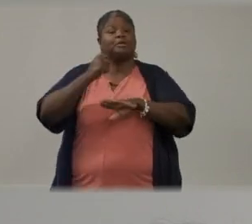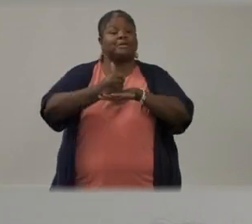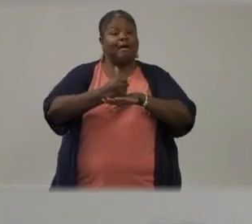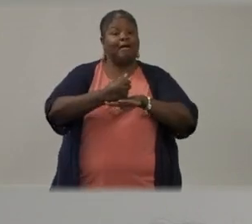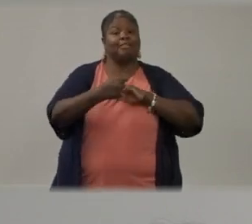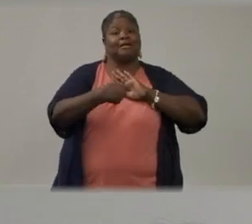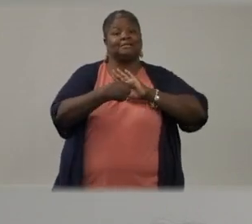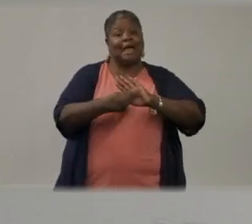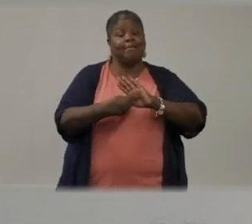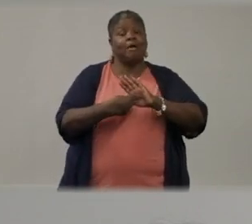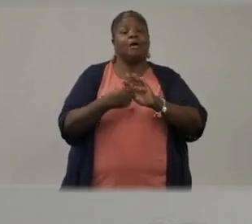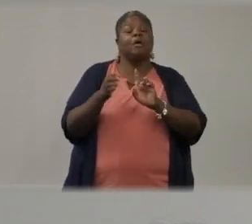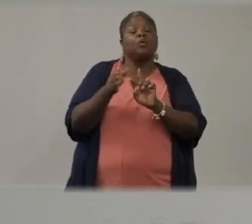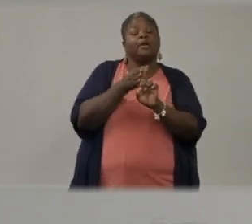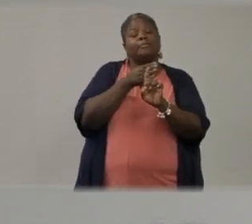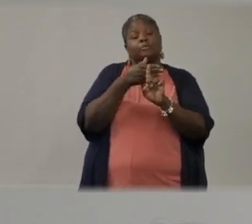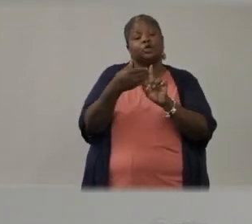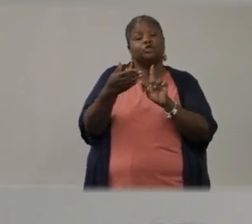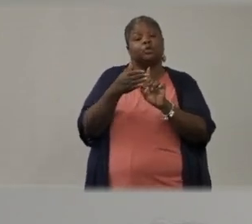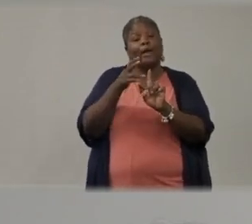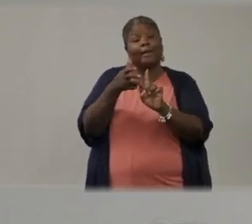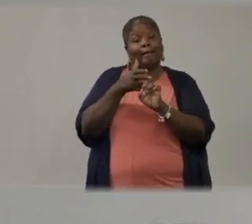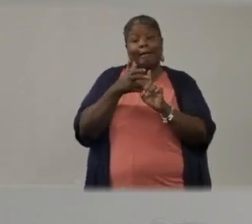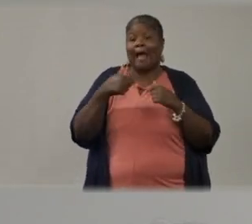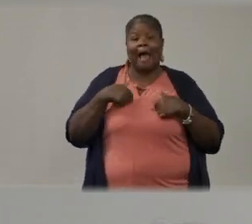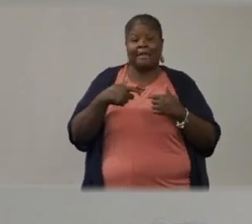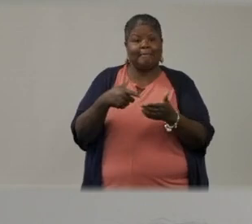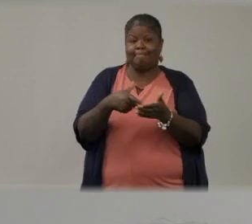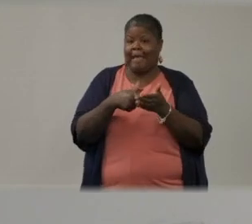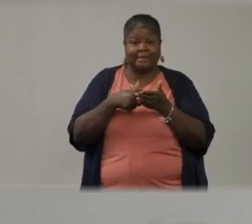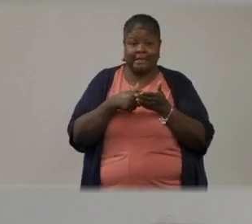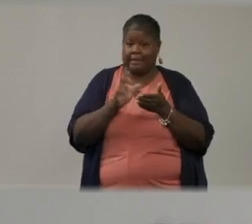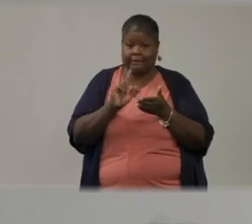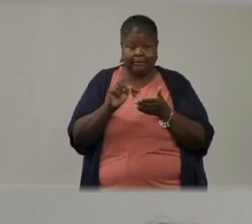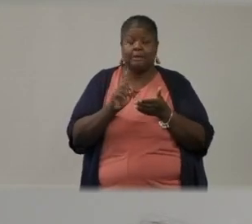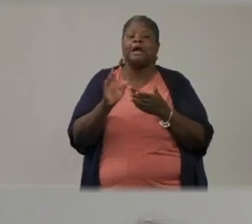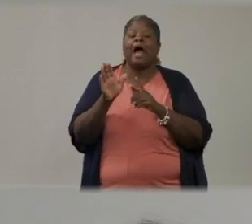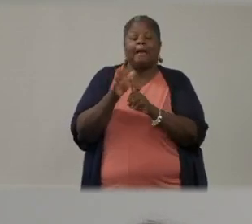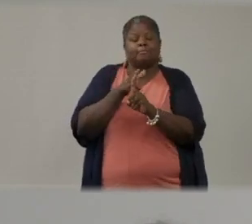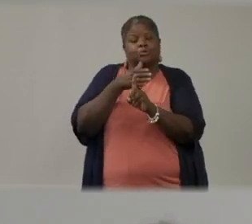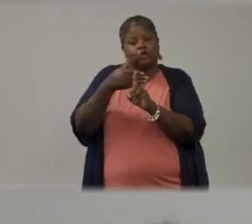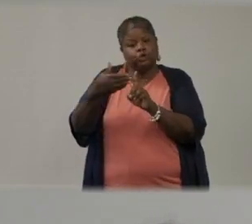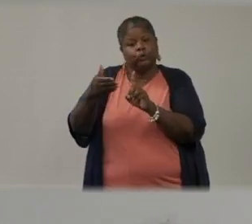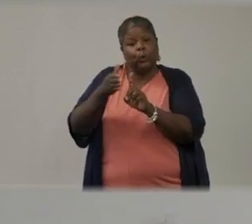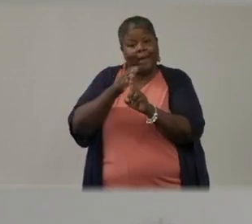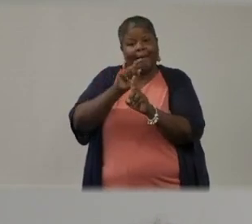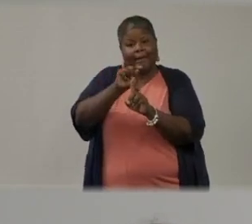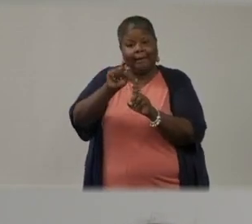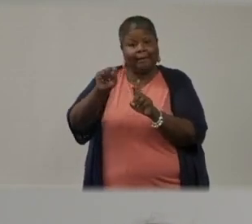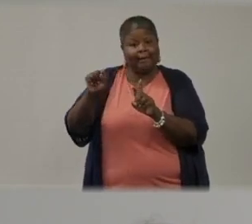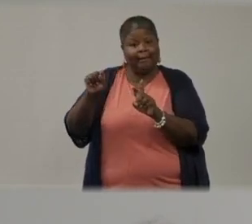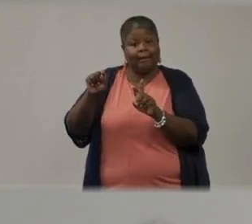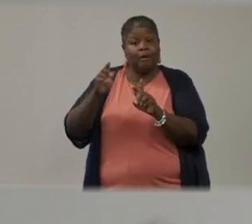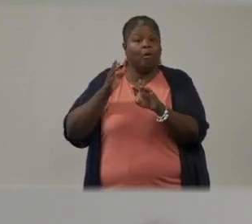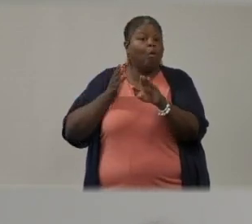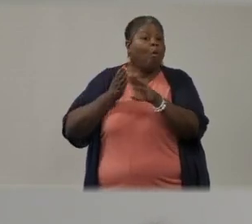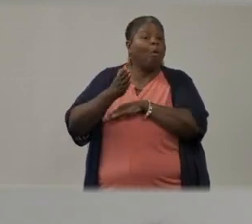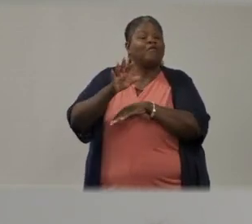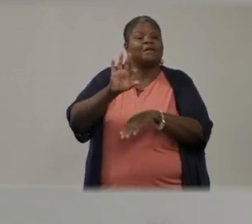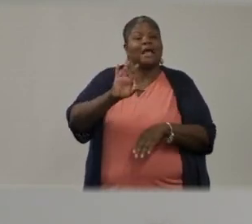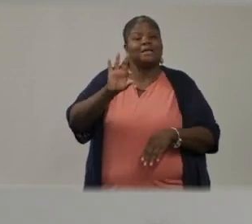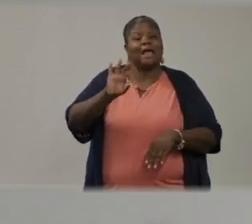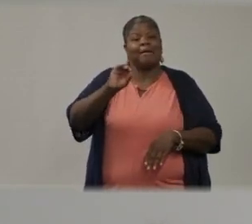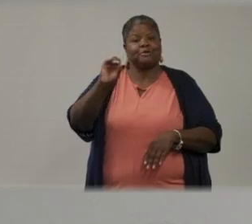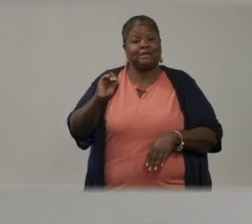and we persuaded. I didn't mandate. I persuaded And over 99%